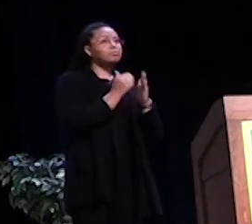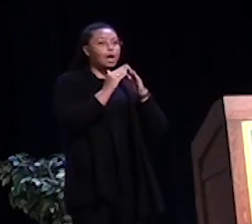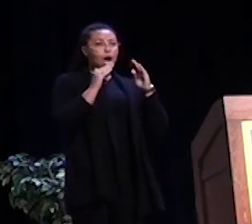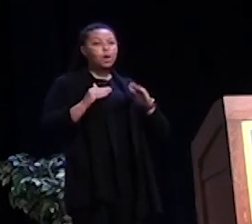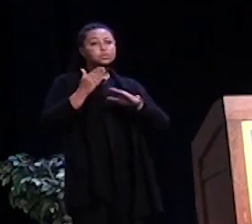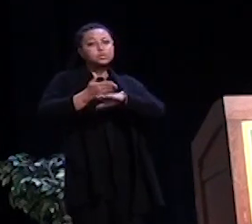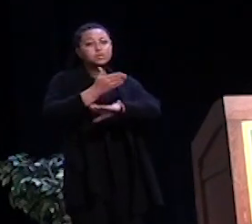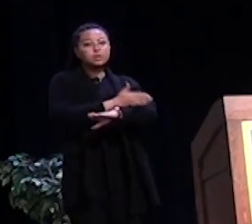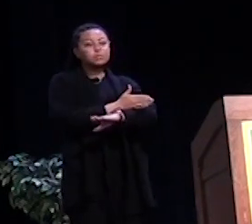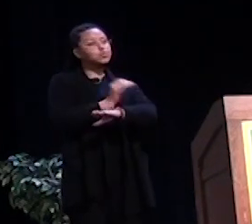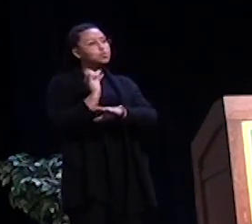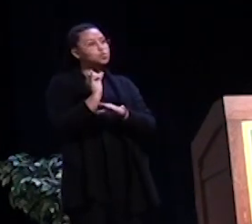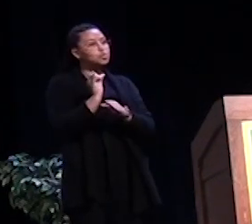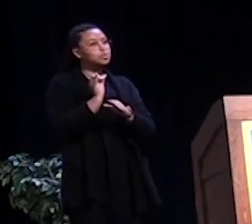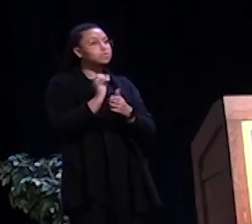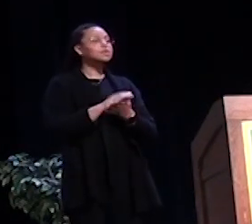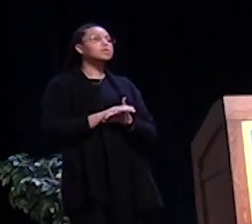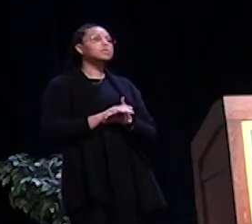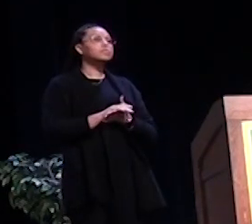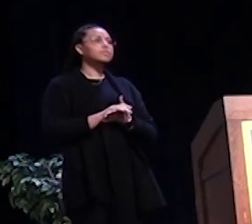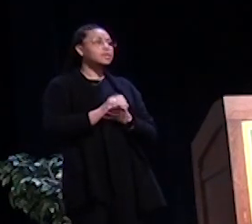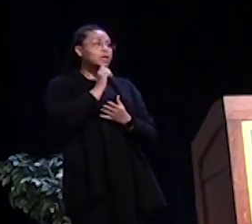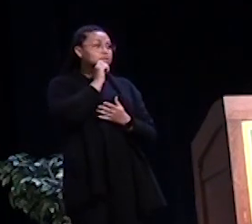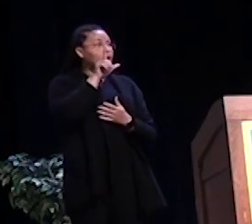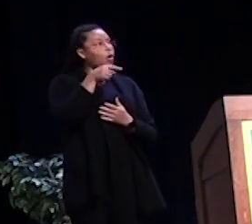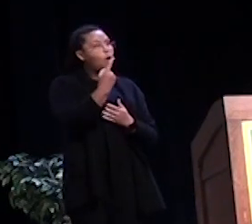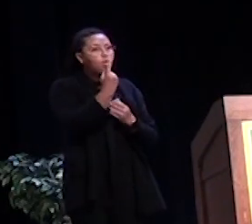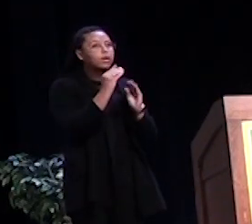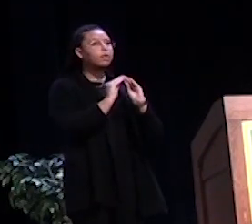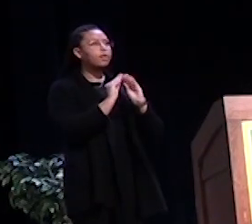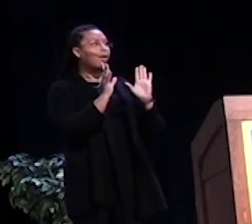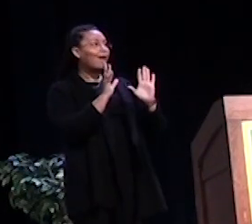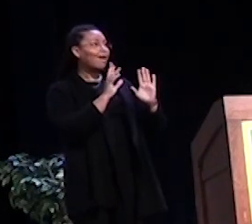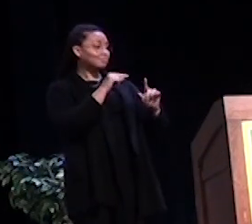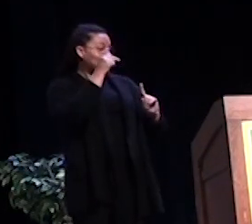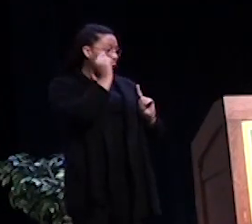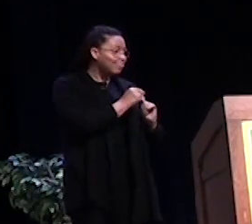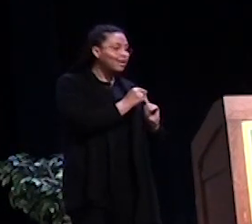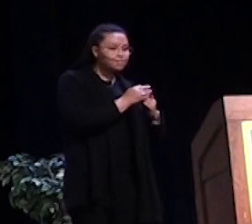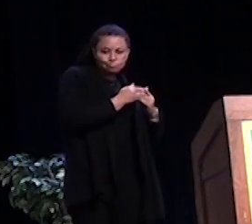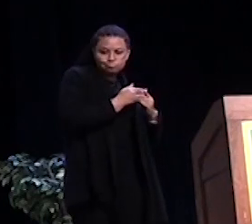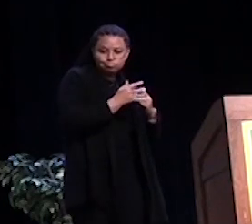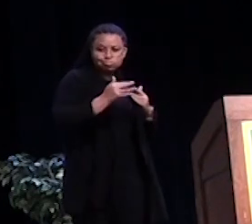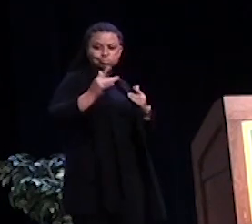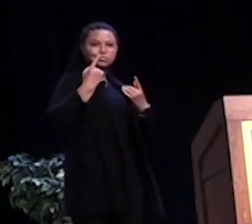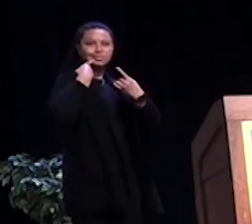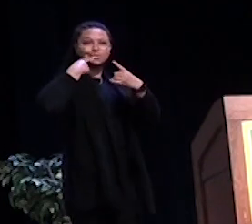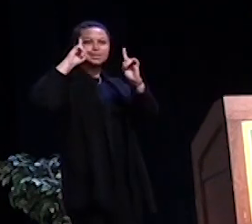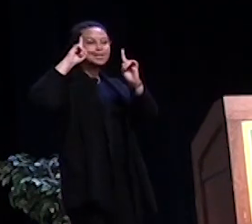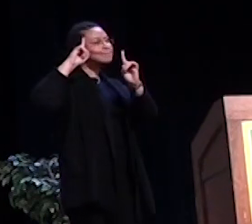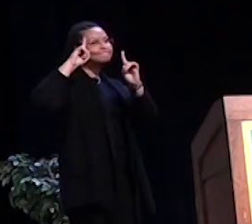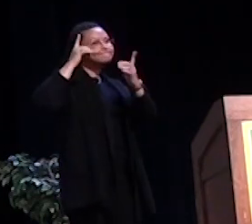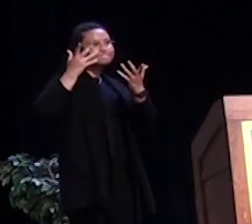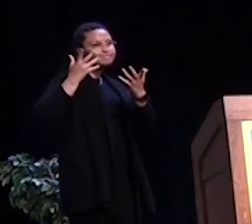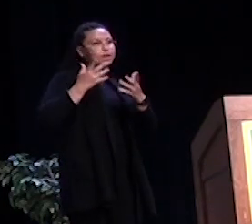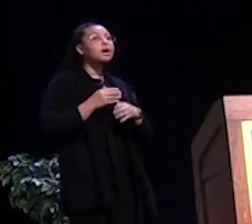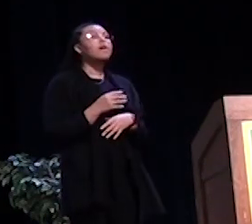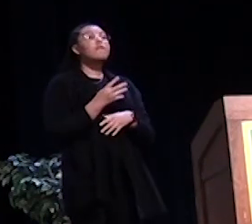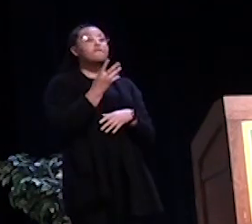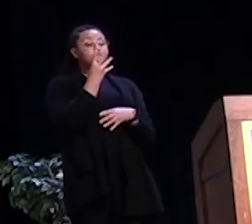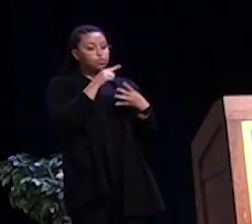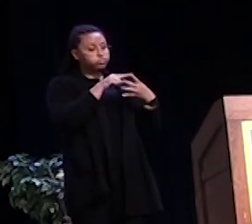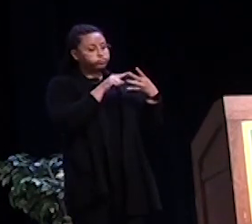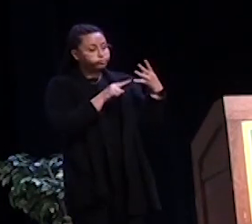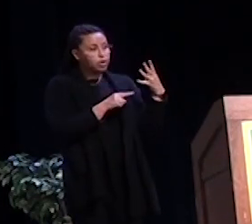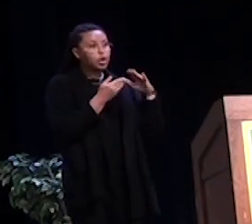a better house, and I'm gonna feel better. You know, it isn't always obvious, but if you can always remember, like, you have those four kind of pillars of community and